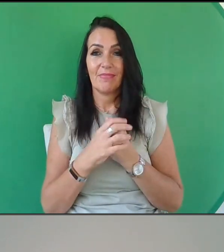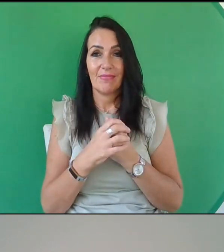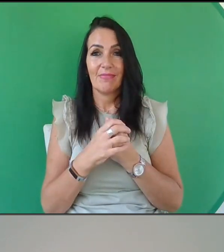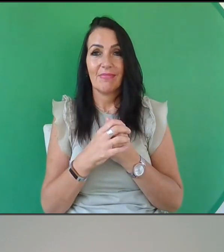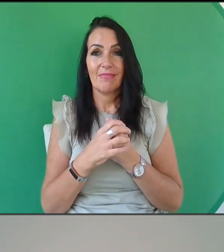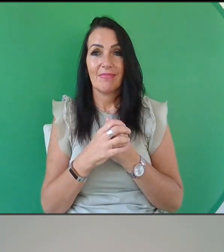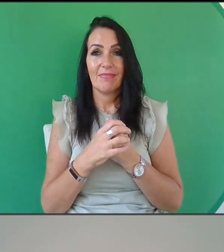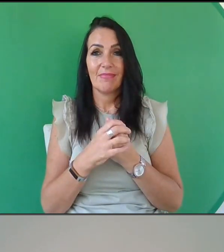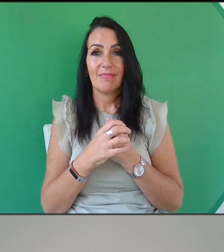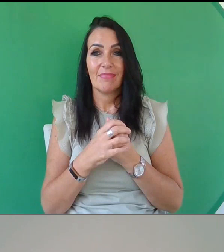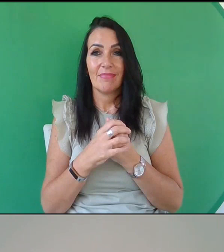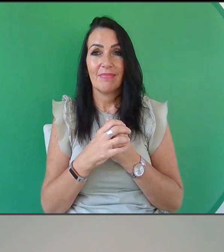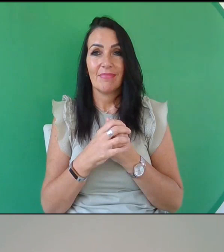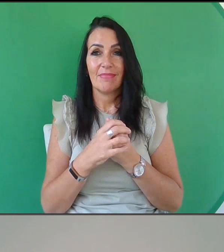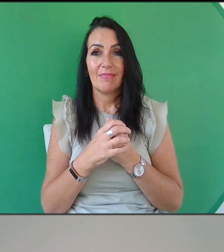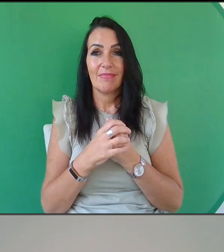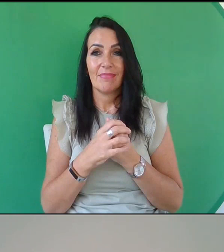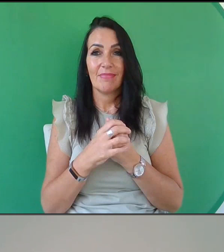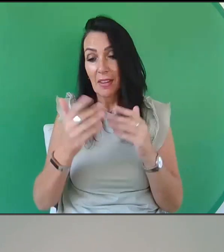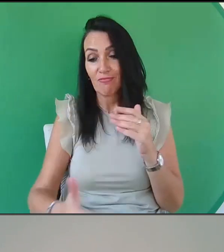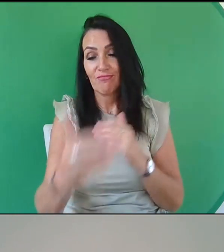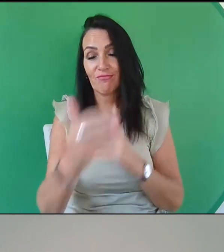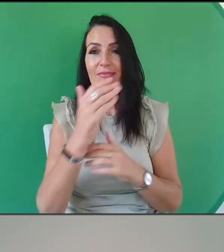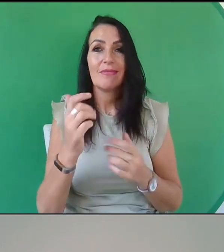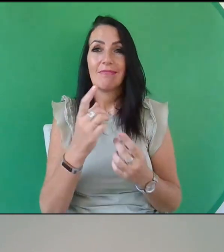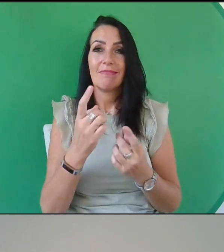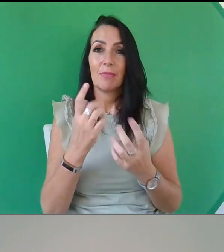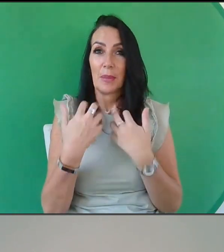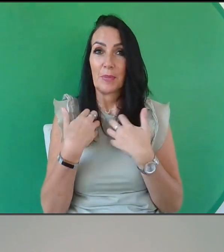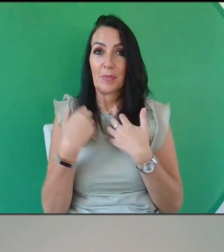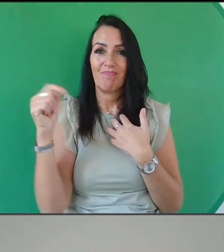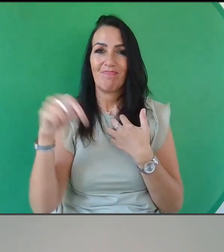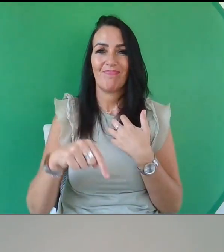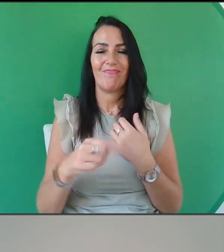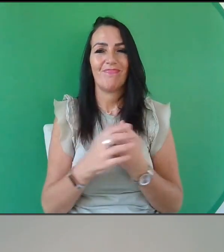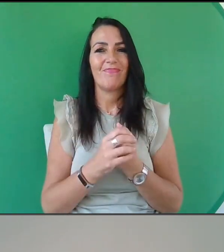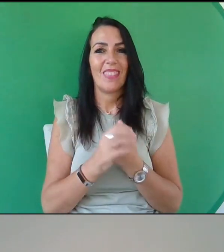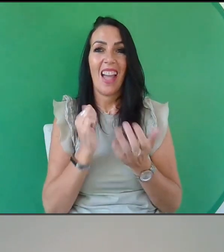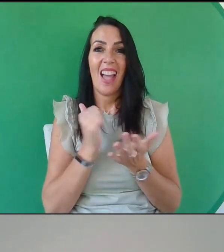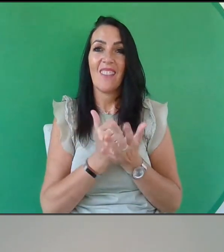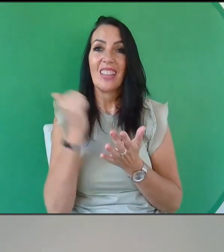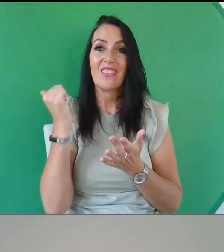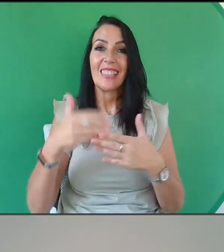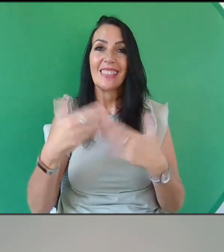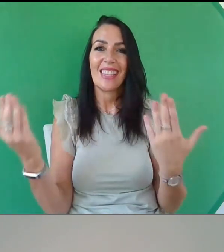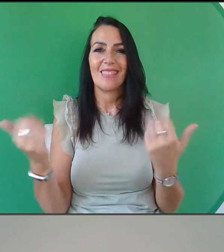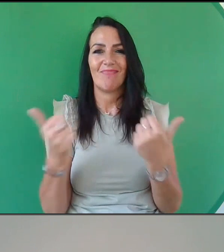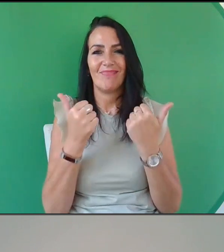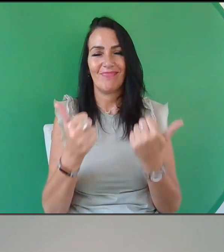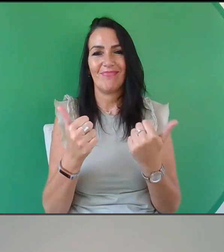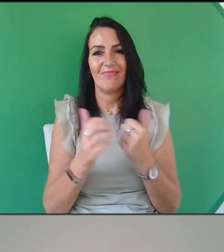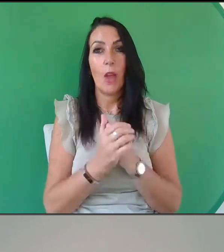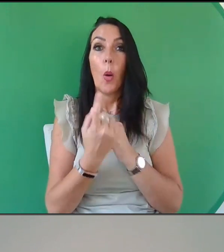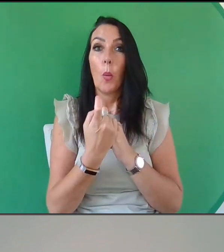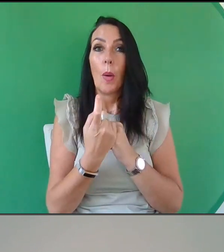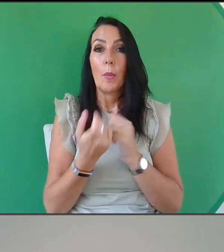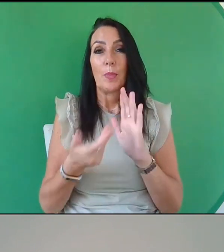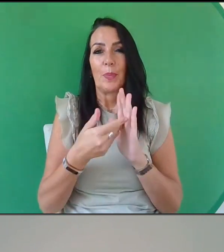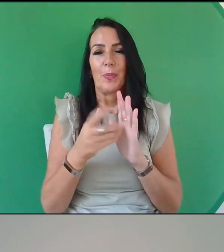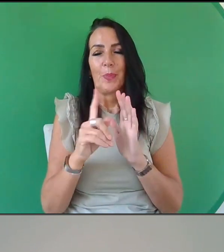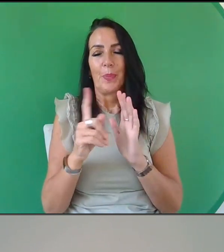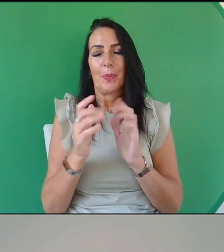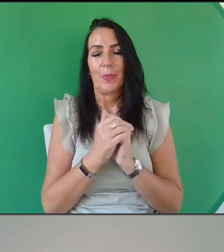plug in to the next webinar. It'll be advertised in the usual places, and then have a great day. Oh, hang on, one more thing. There